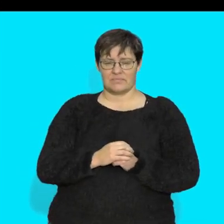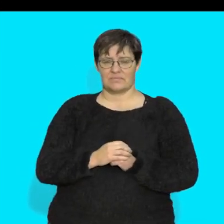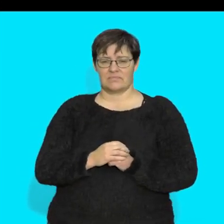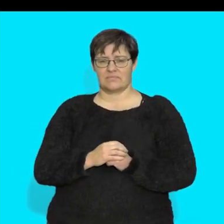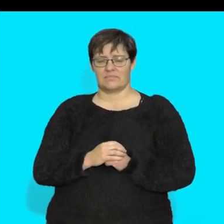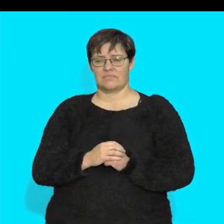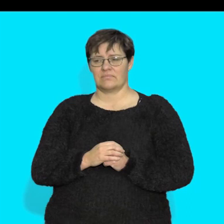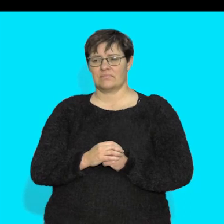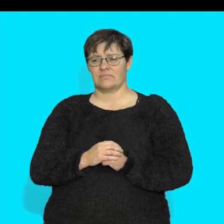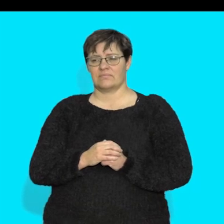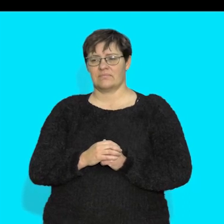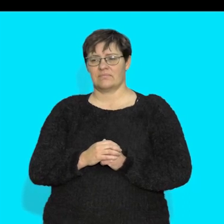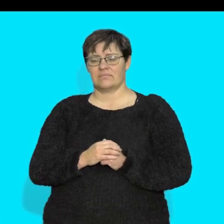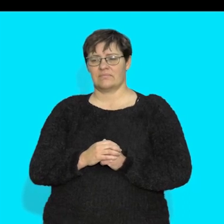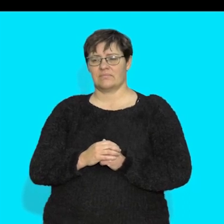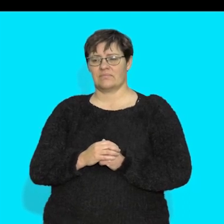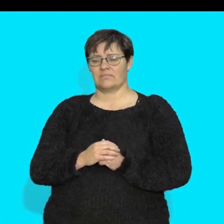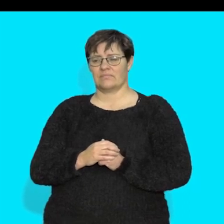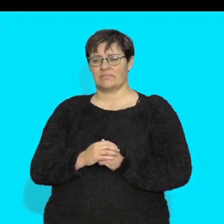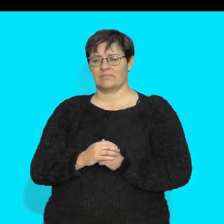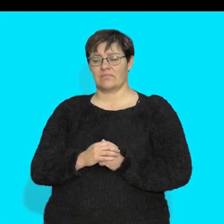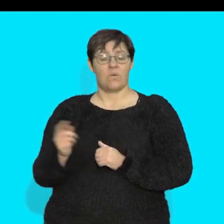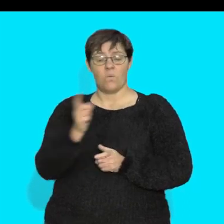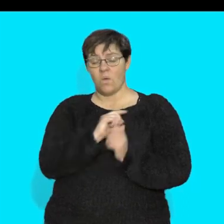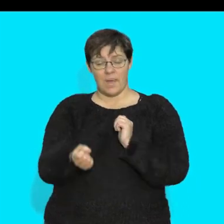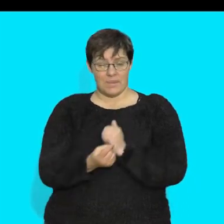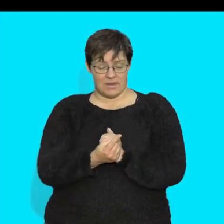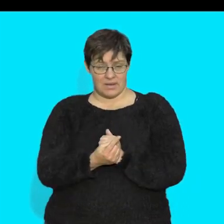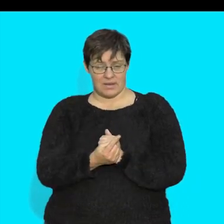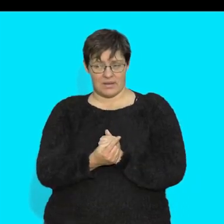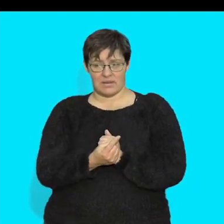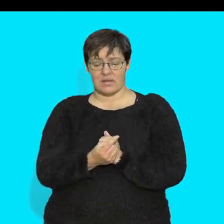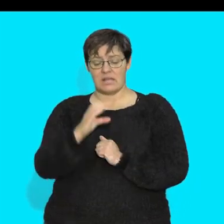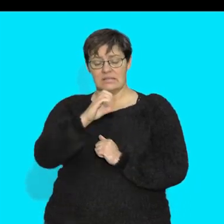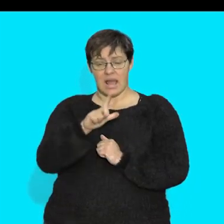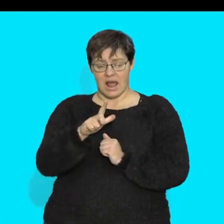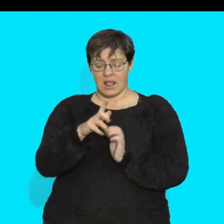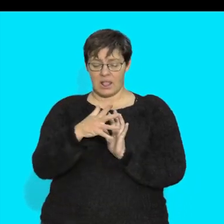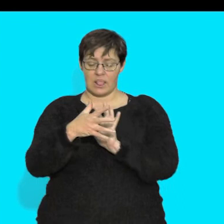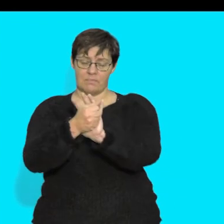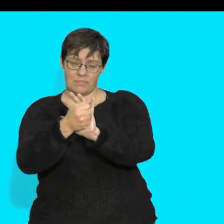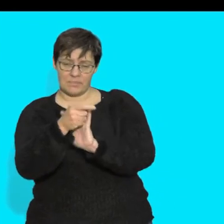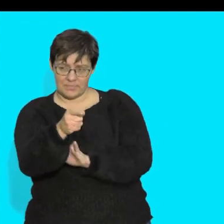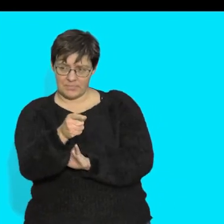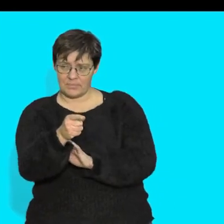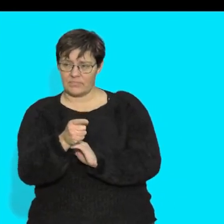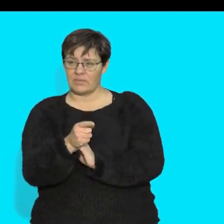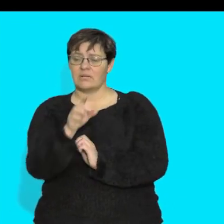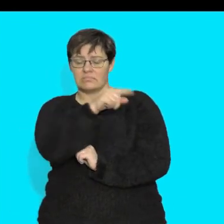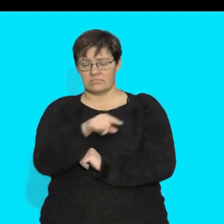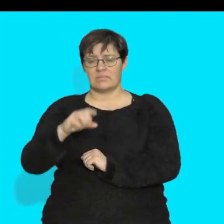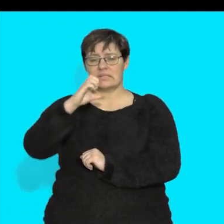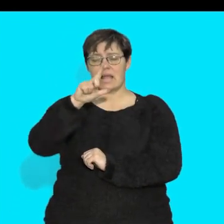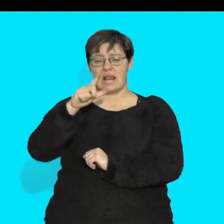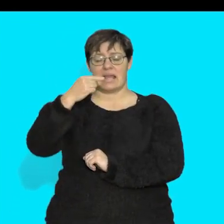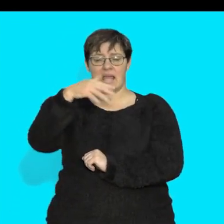High concentration. And what happens is the chlorine immediately gets attracted to that. You get the chlorine gas